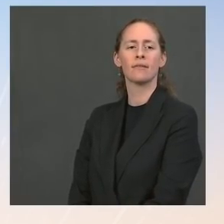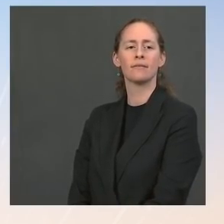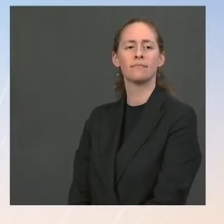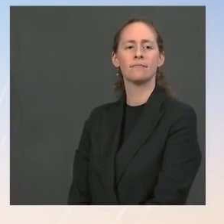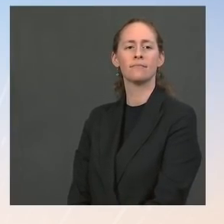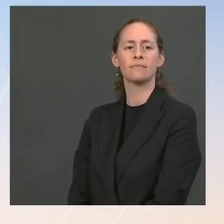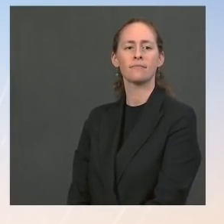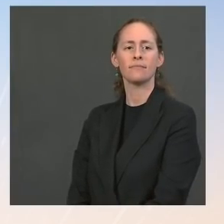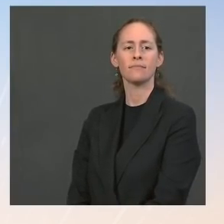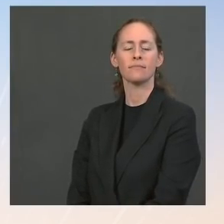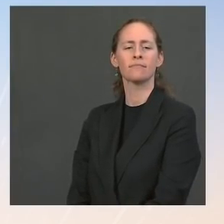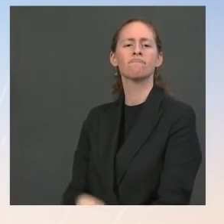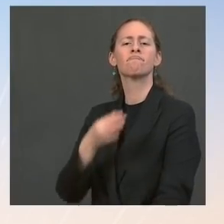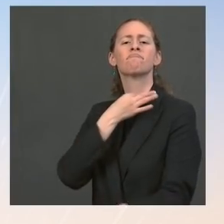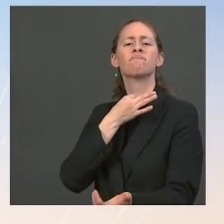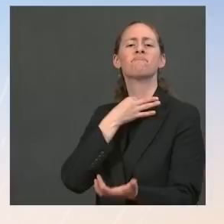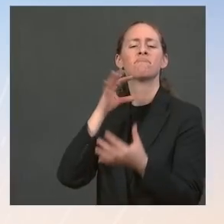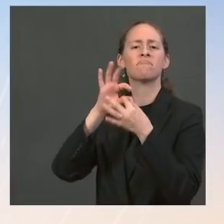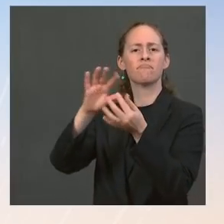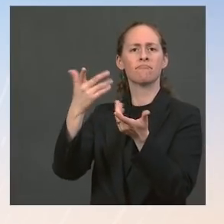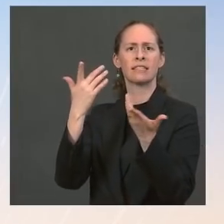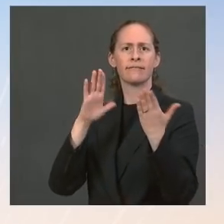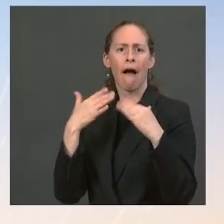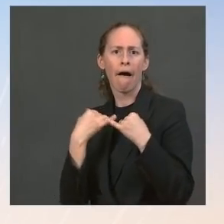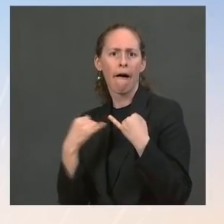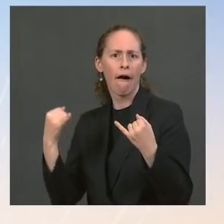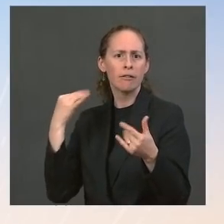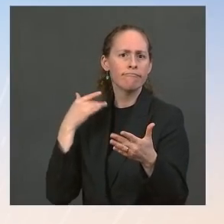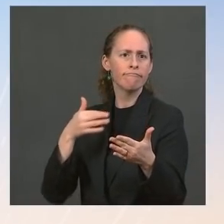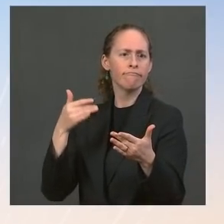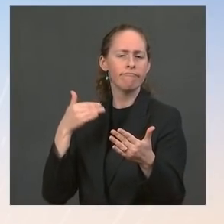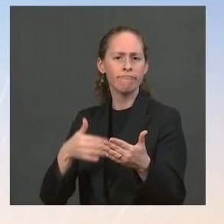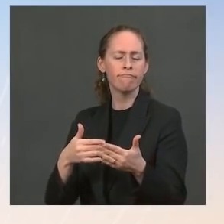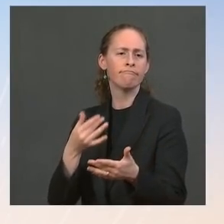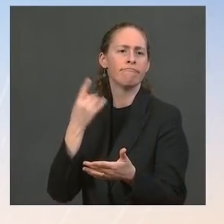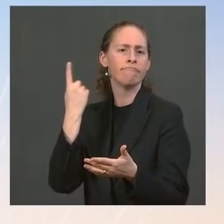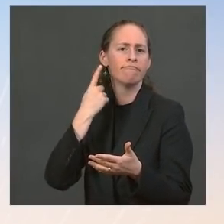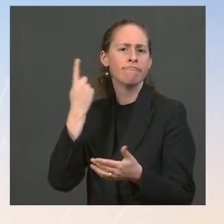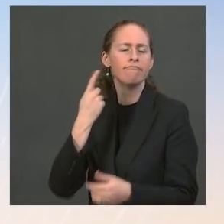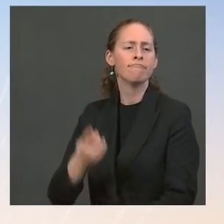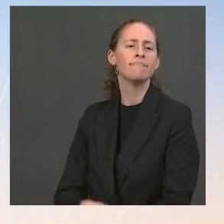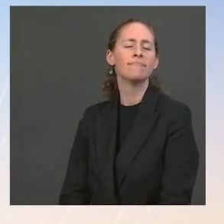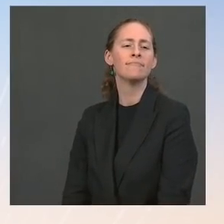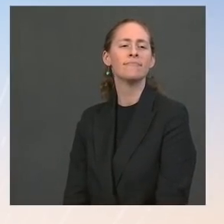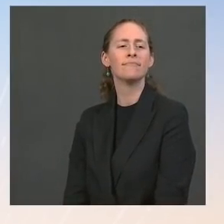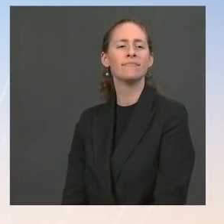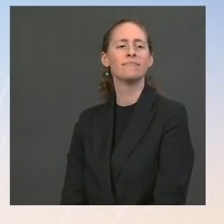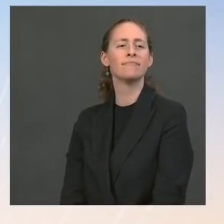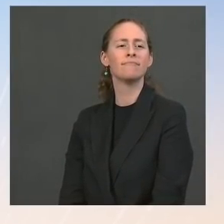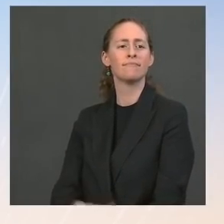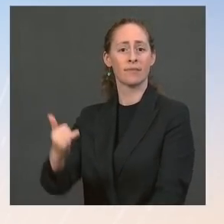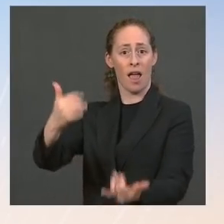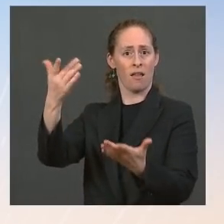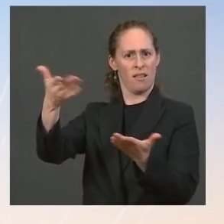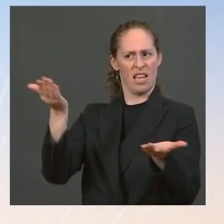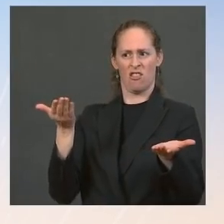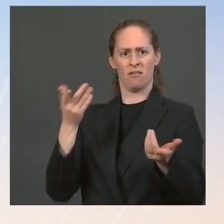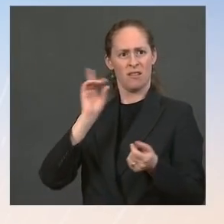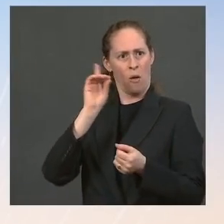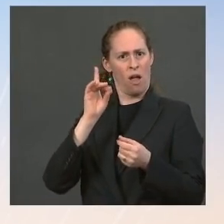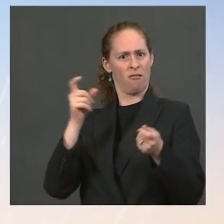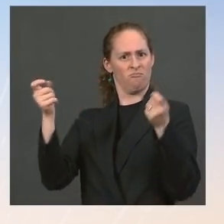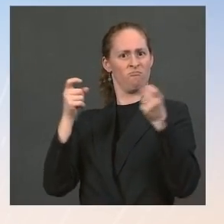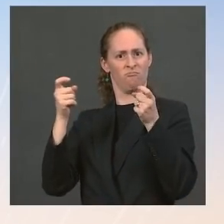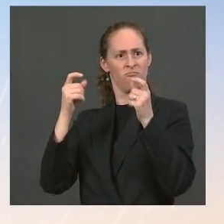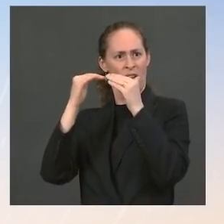beginning of the week, announced that this is the big week. Democrats are in charge here at the White House and in both houses of Congress. And